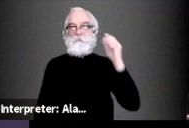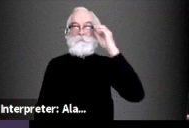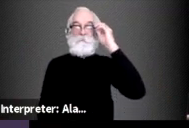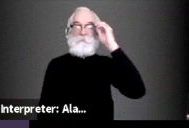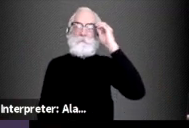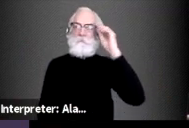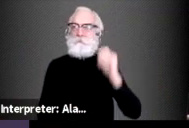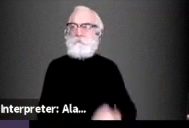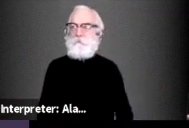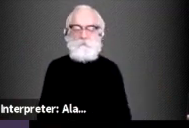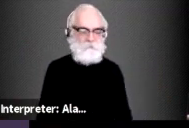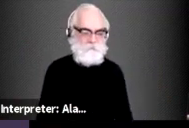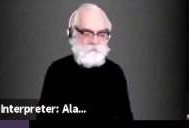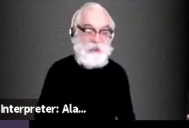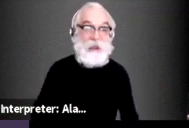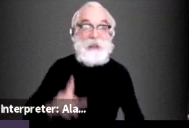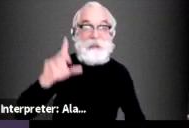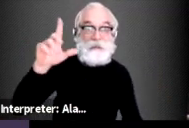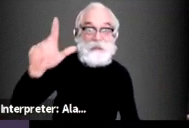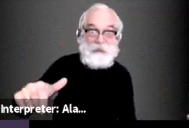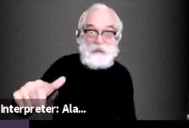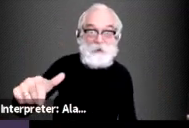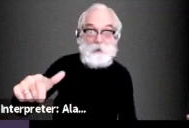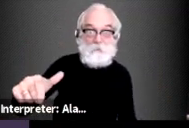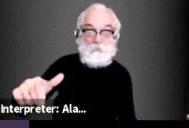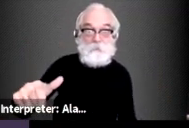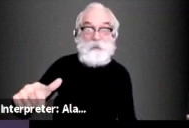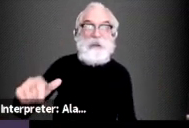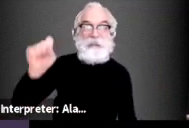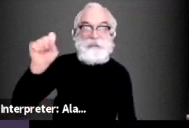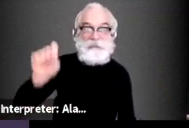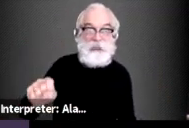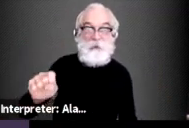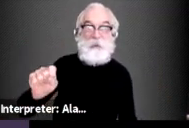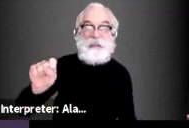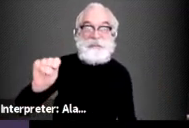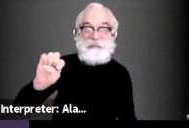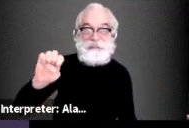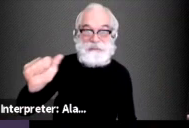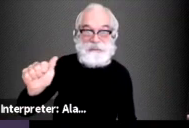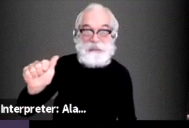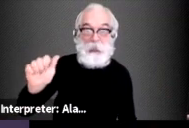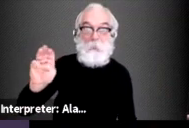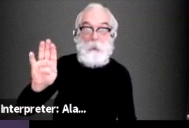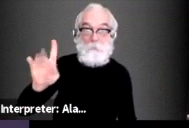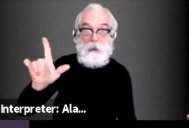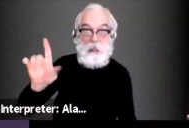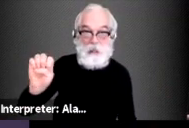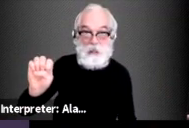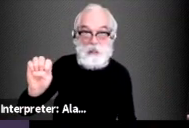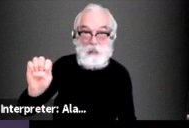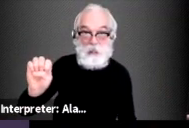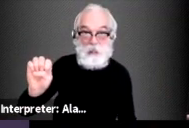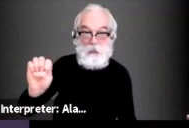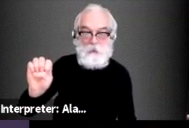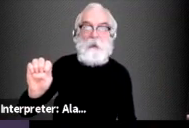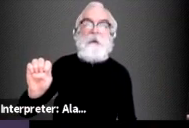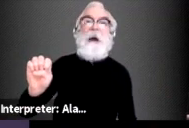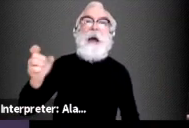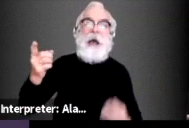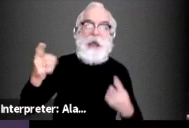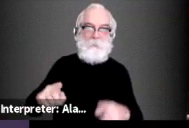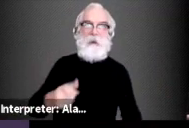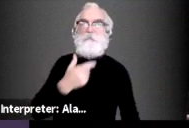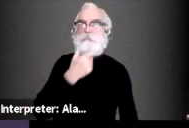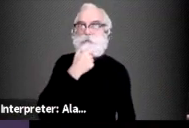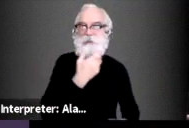In the aftermath of the South Sea bubble, the British economy was even more hard pressed. The